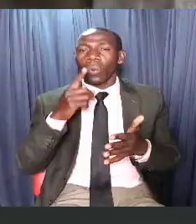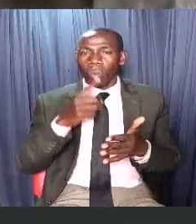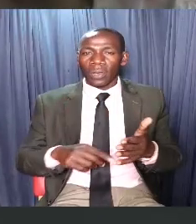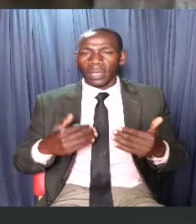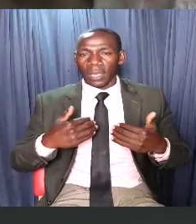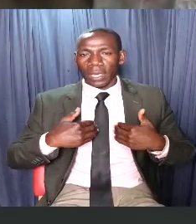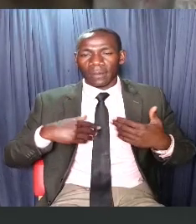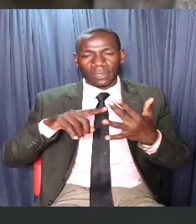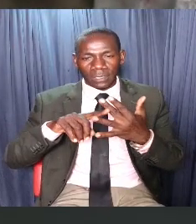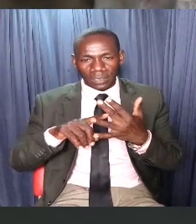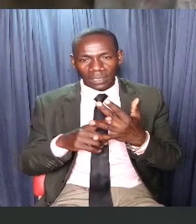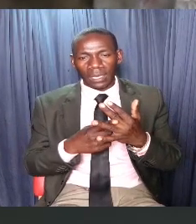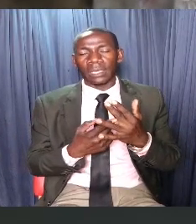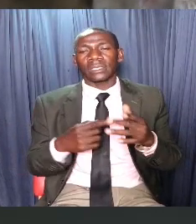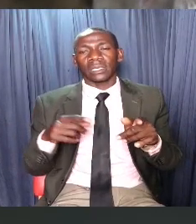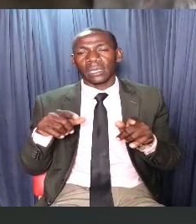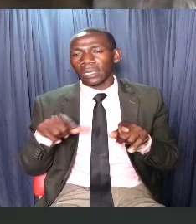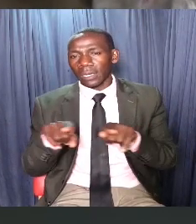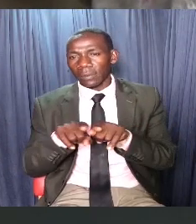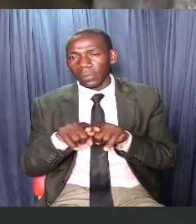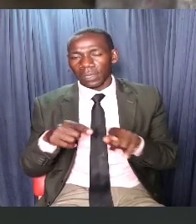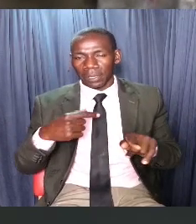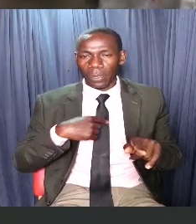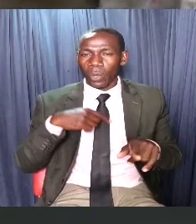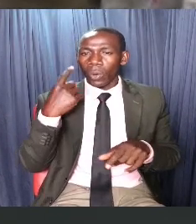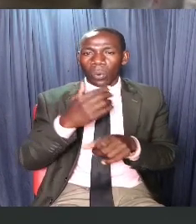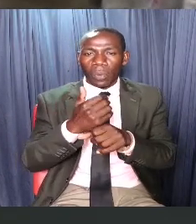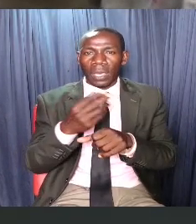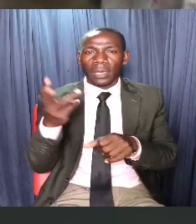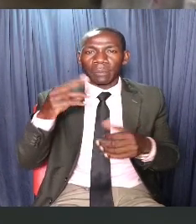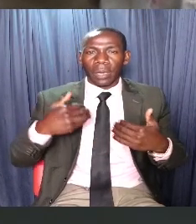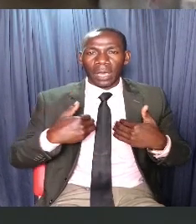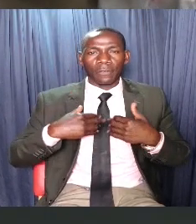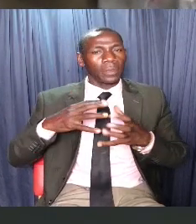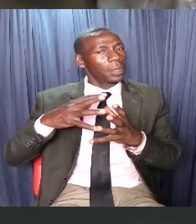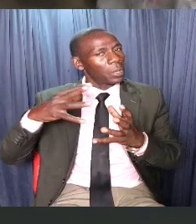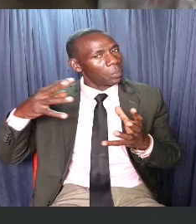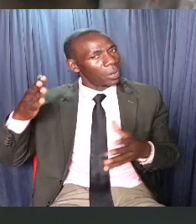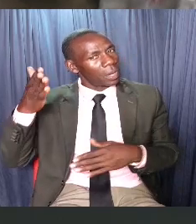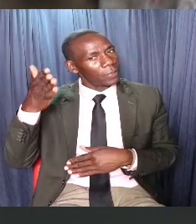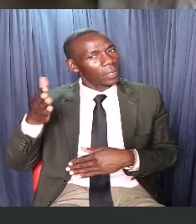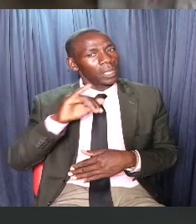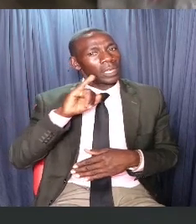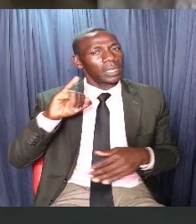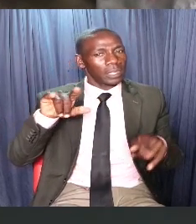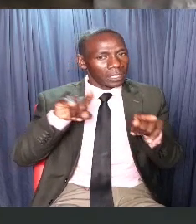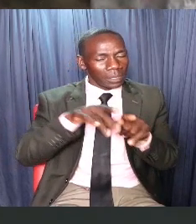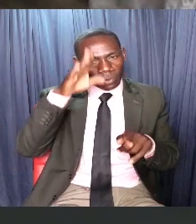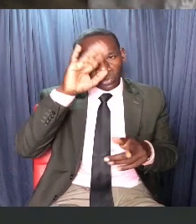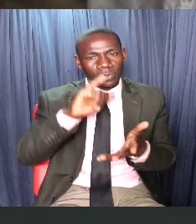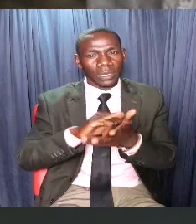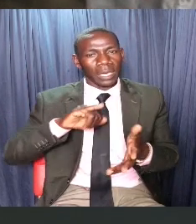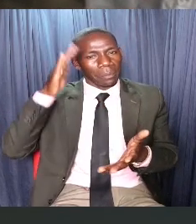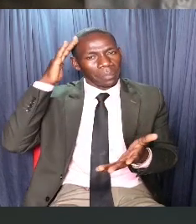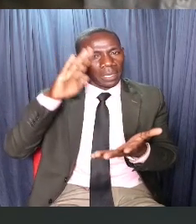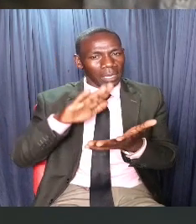walianza kama mimi. So they've reached that level because they started like me. Kwa hiyo waliowafikisha wale kuwa na yale. So whoever reached them to that level, yeye Mungu huyo nayemwamini hata yeye